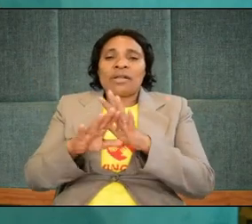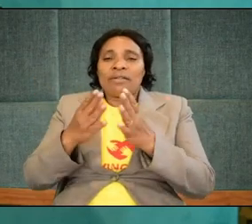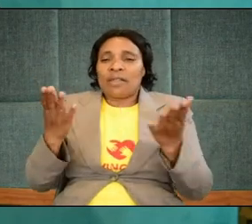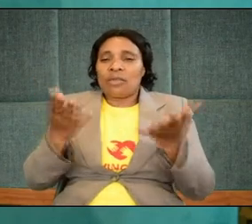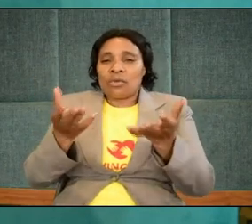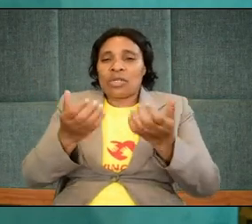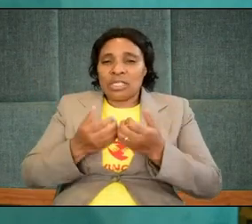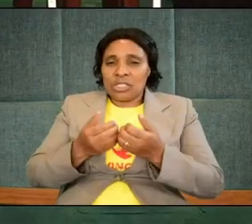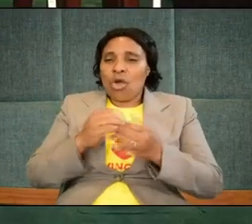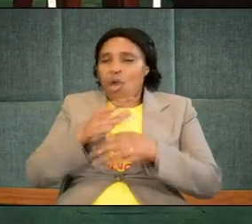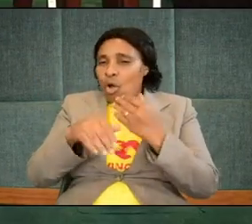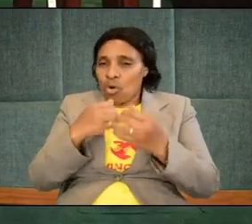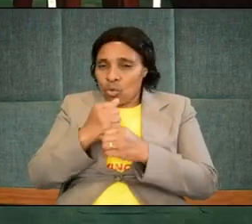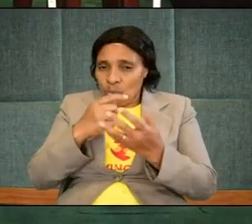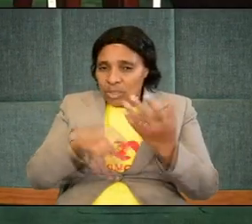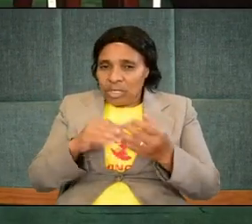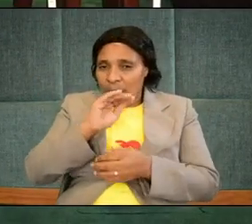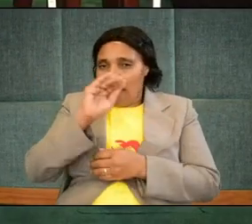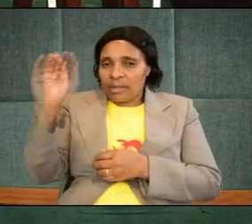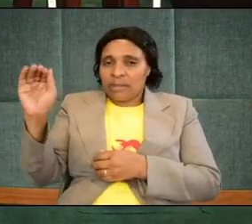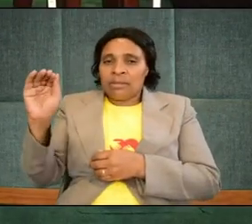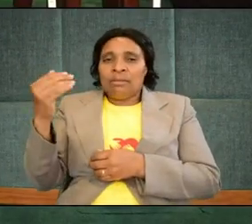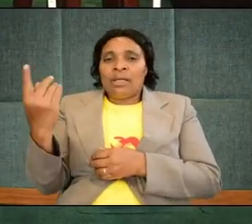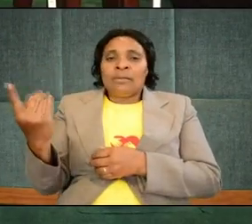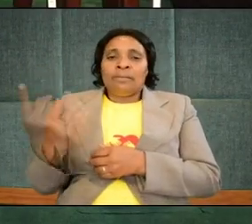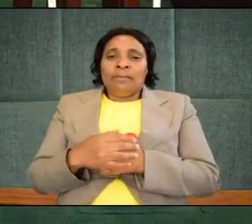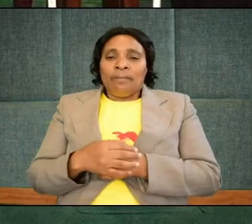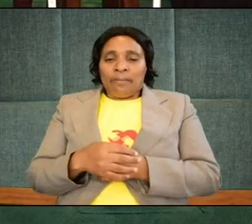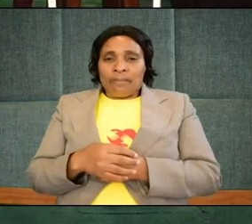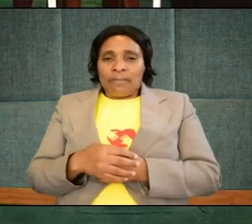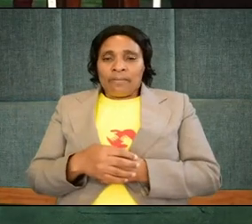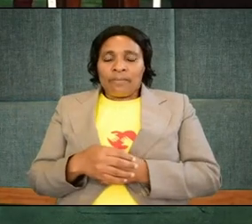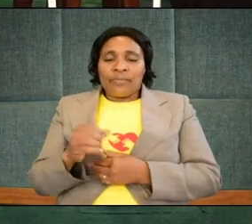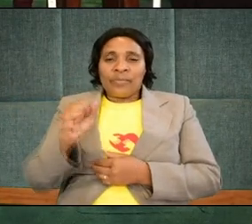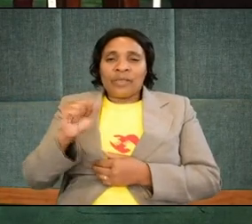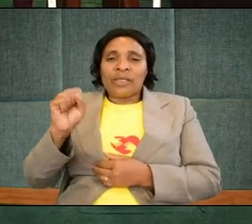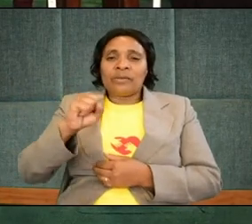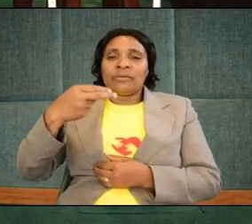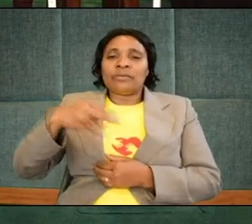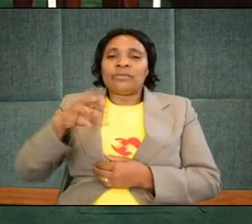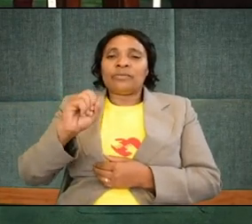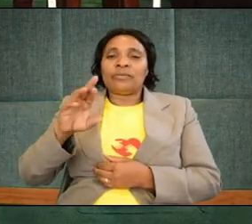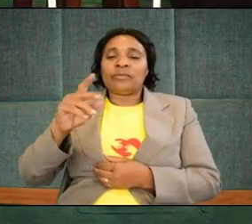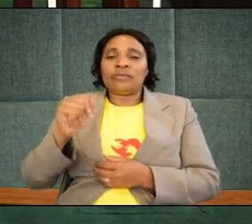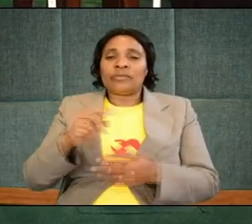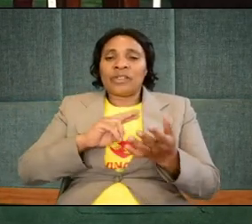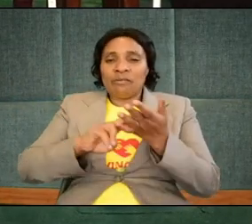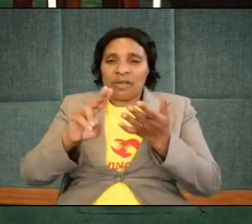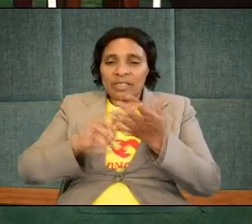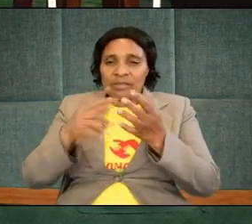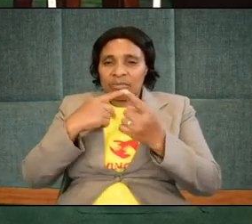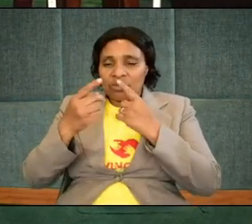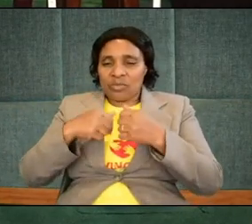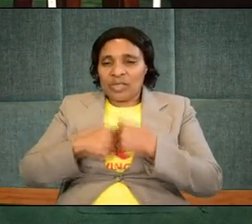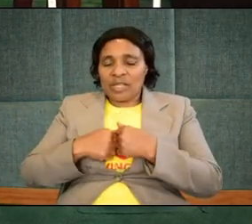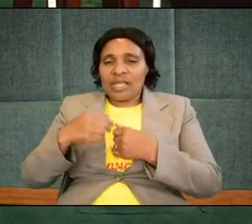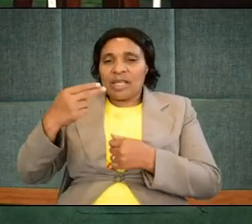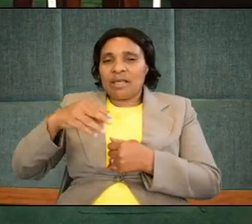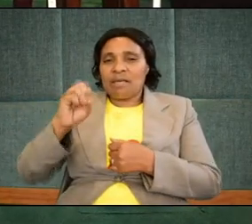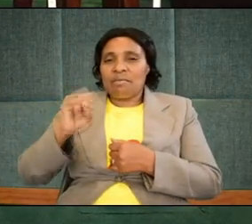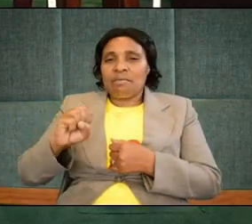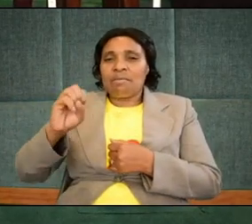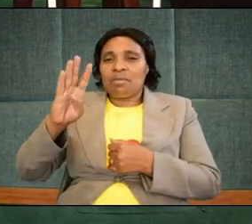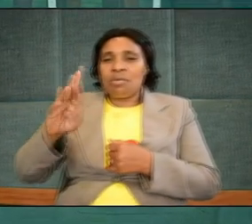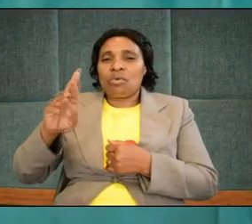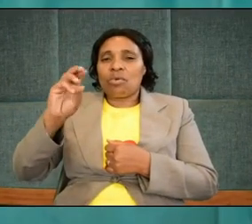you have to do is ask. Amen. We'll go to Ashley. The verse that spoke to me was Hebrews 3:12,